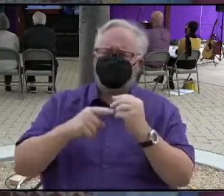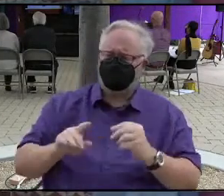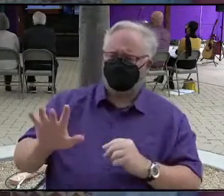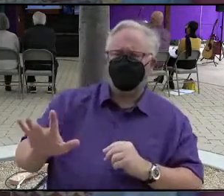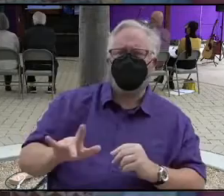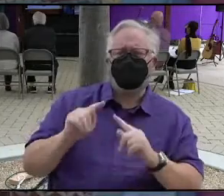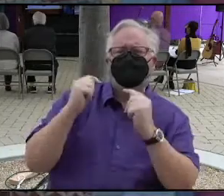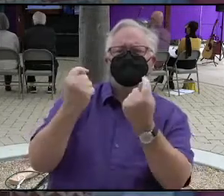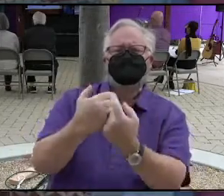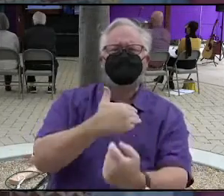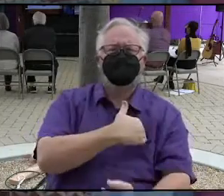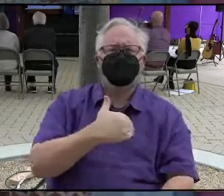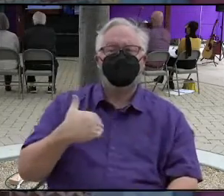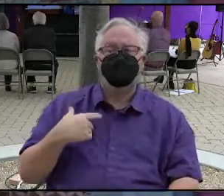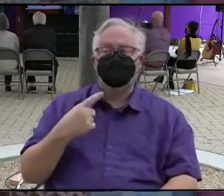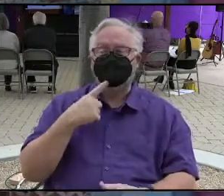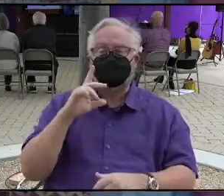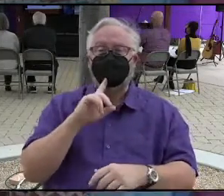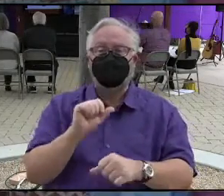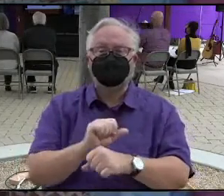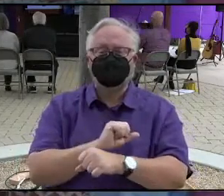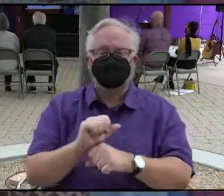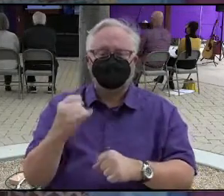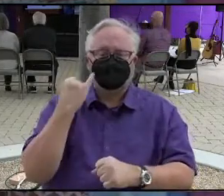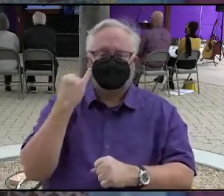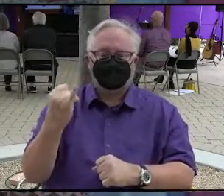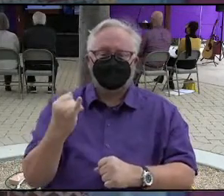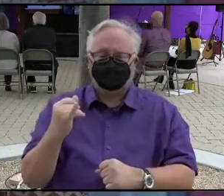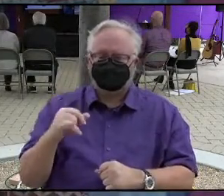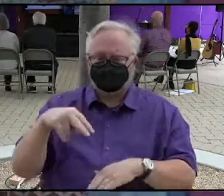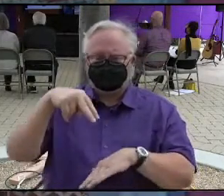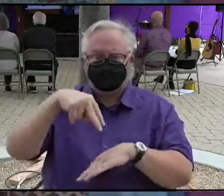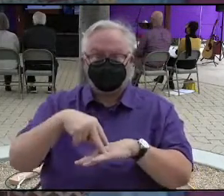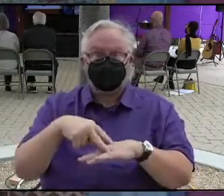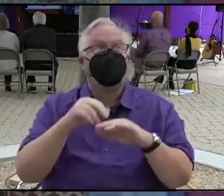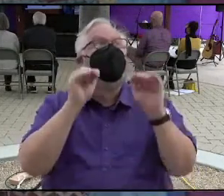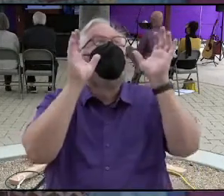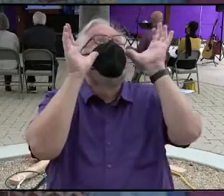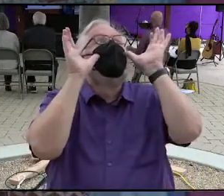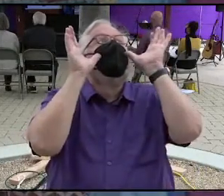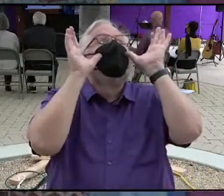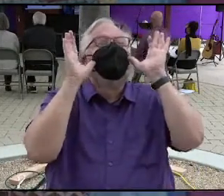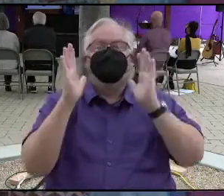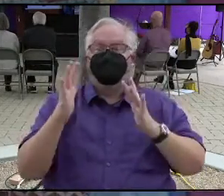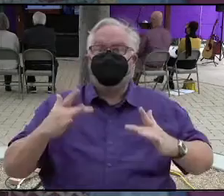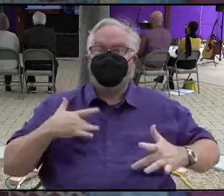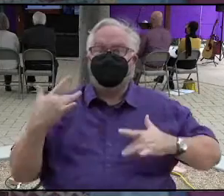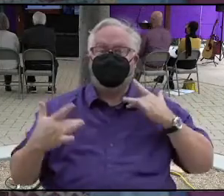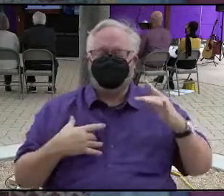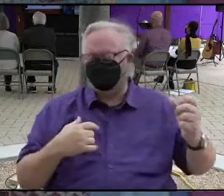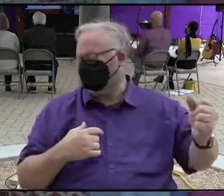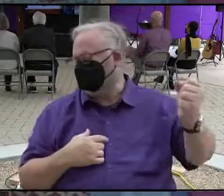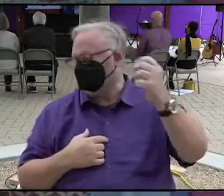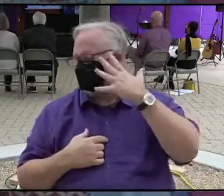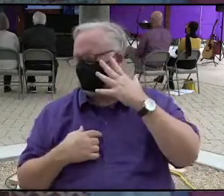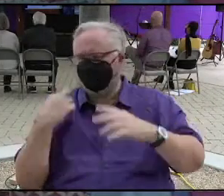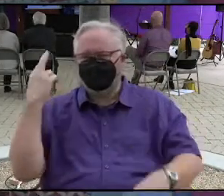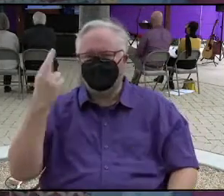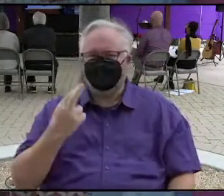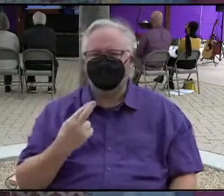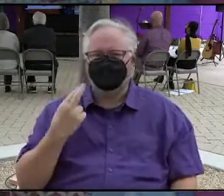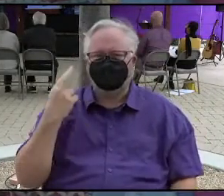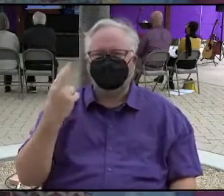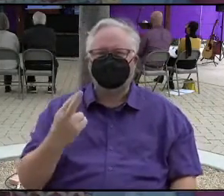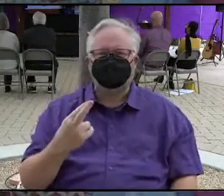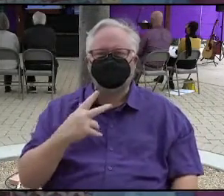wrote, "Actually, the thought of him standing there wide-eyed and then suddenly realizing he'd